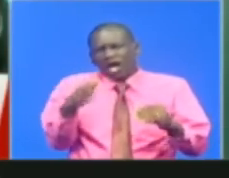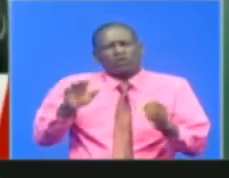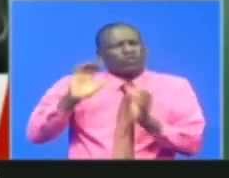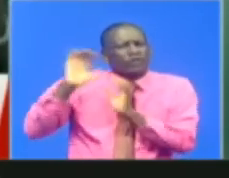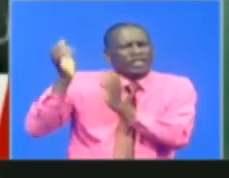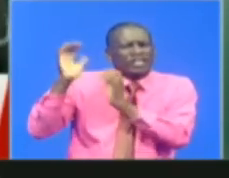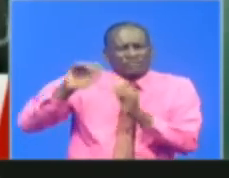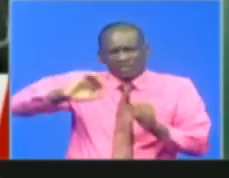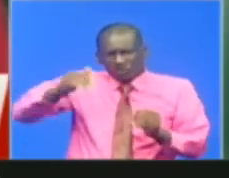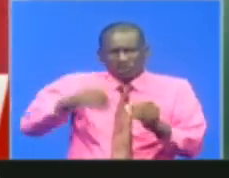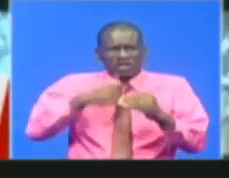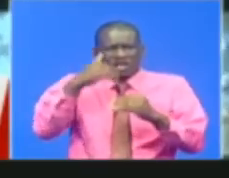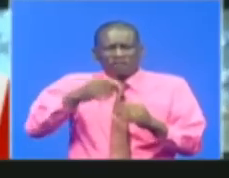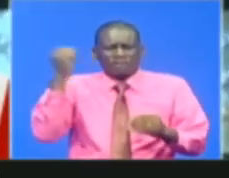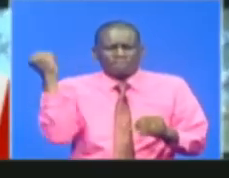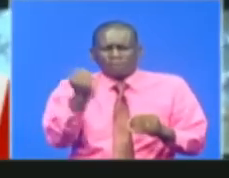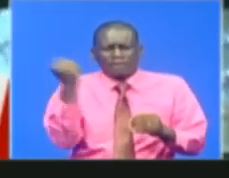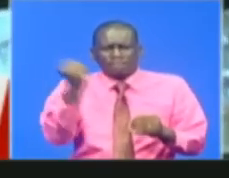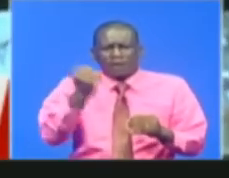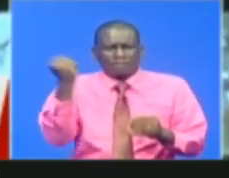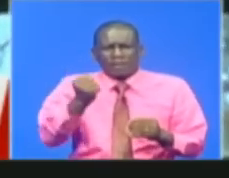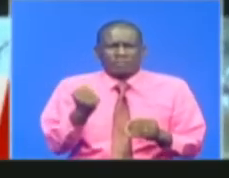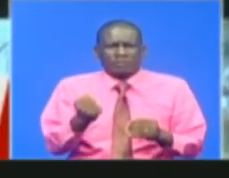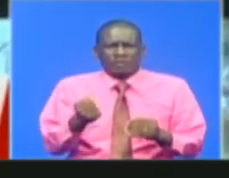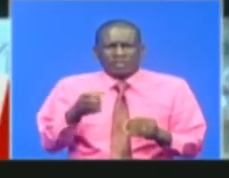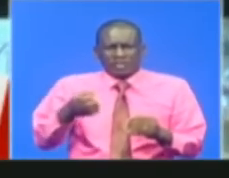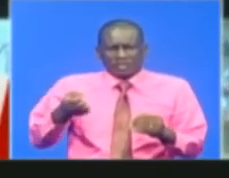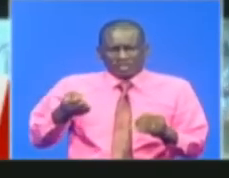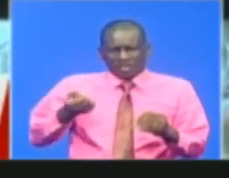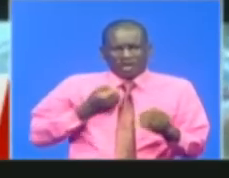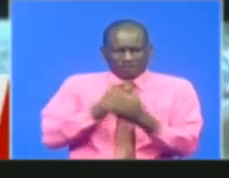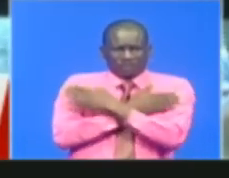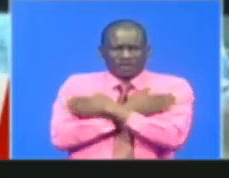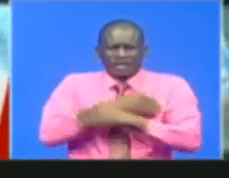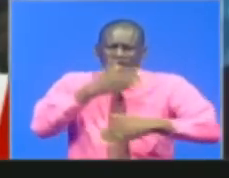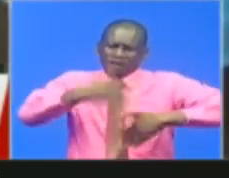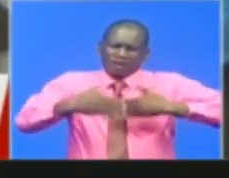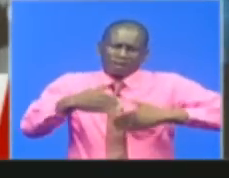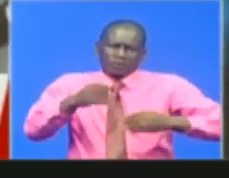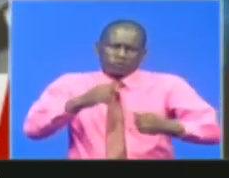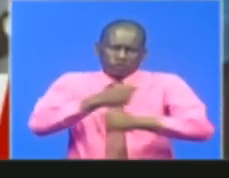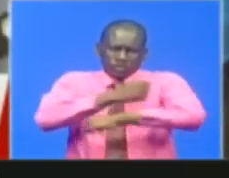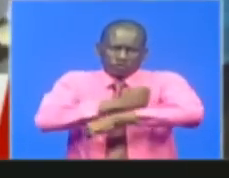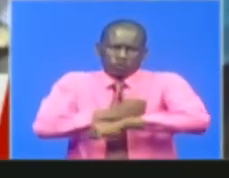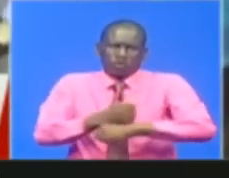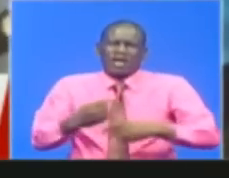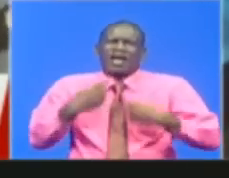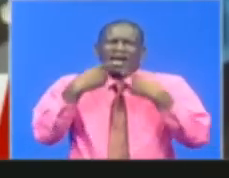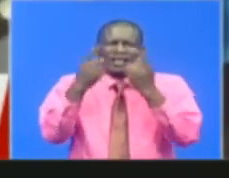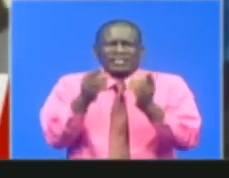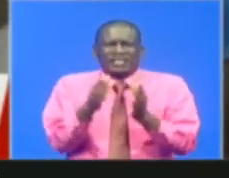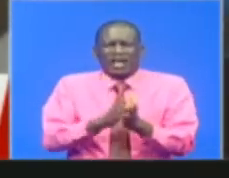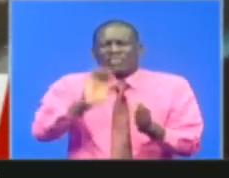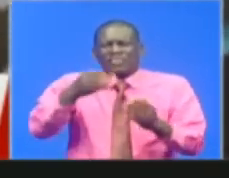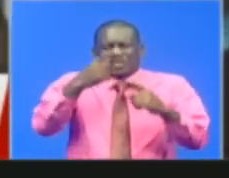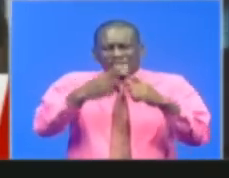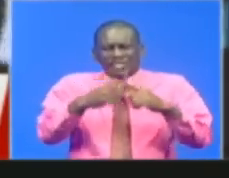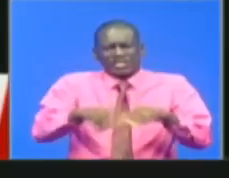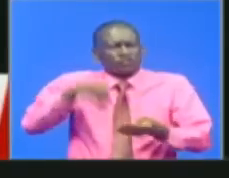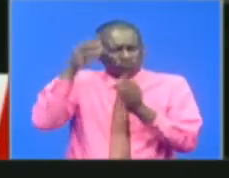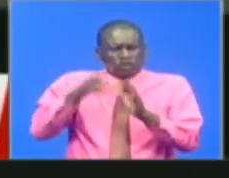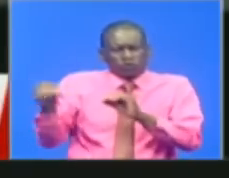town after stabbing her. Neighbors and some of her schoolmates responded to her distress calls and took the third-year student to hospital